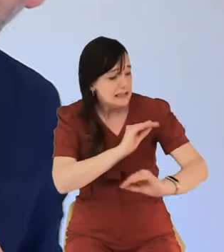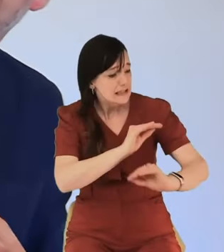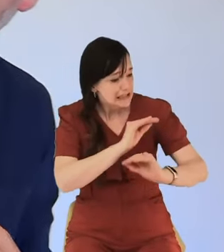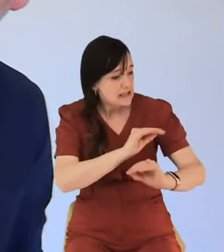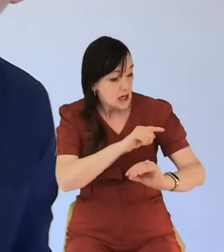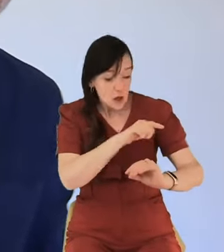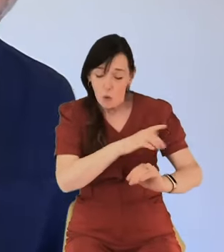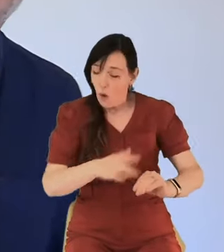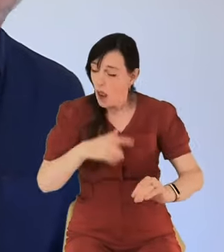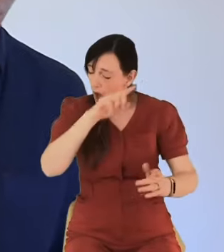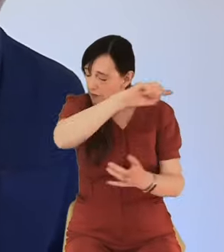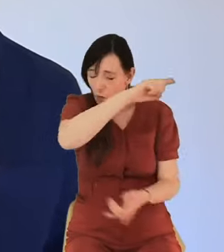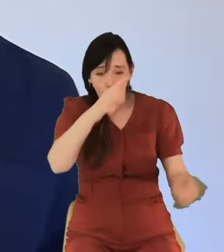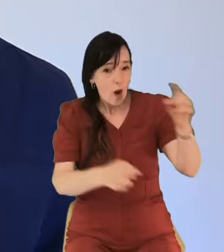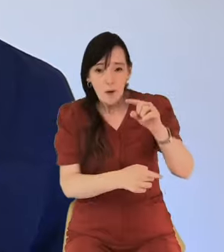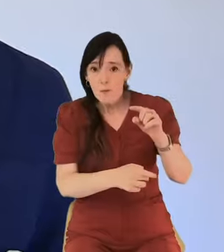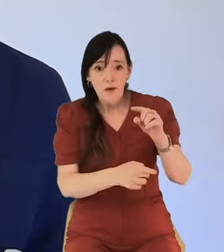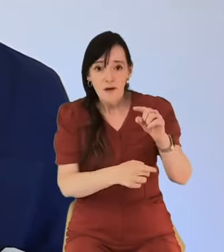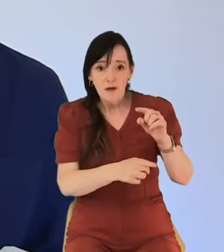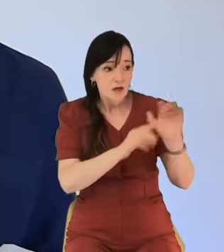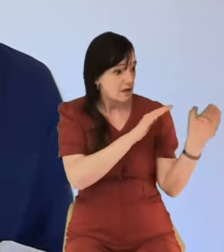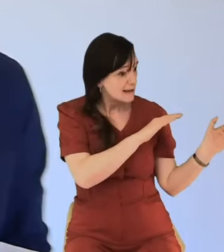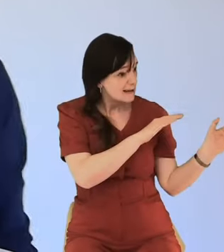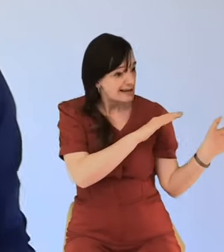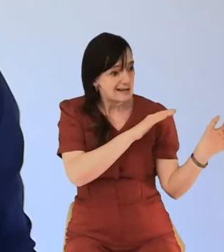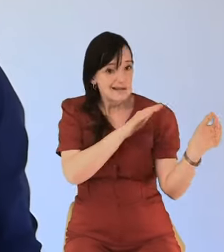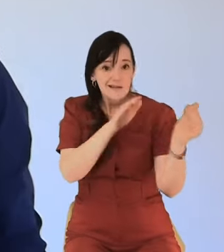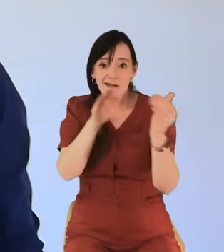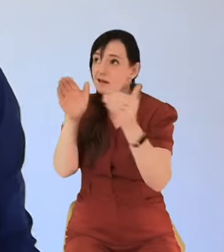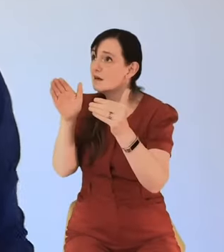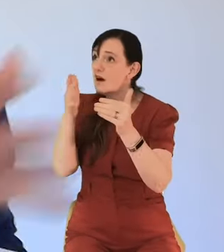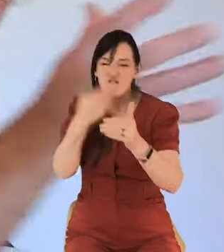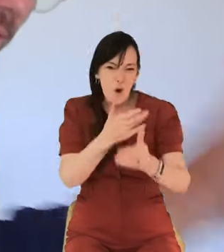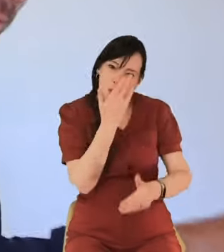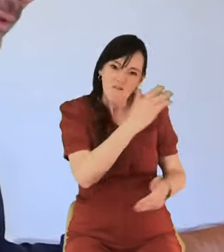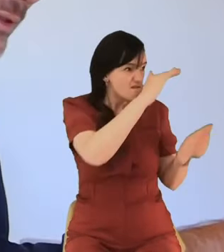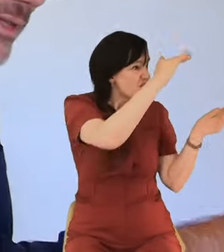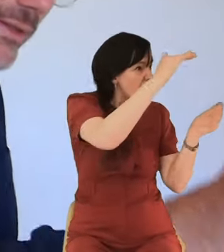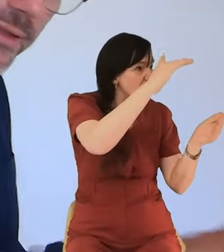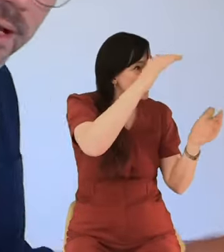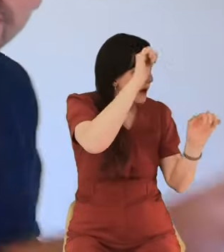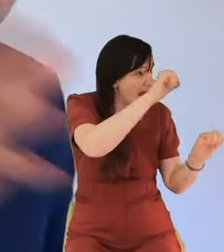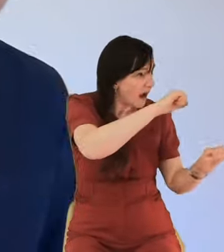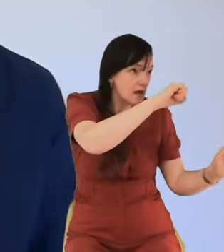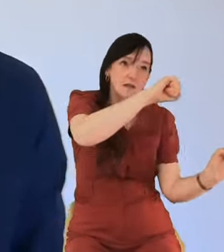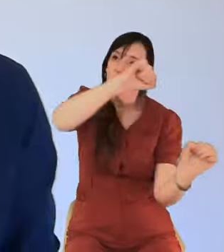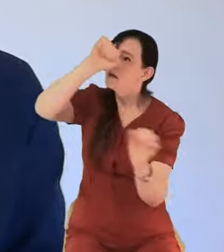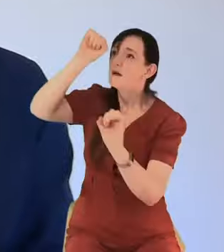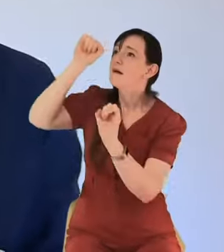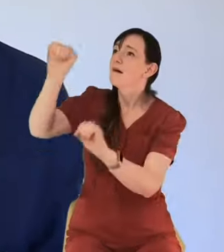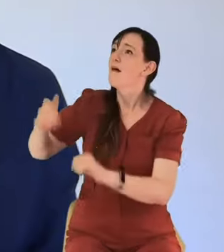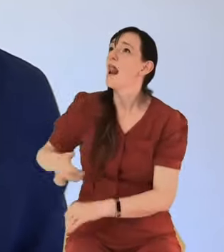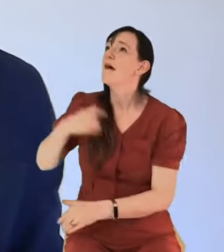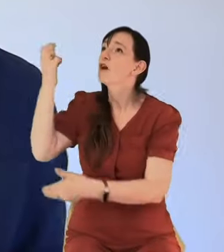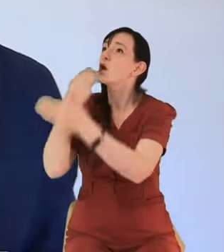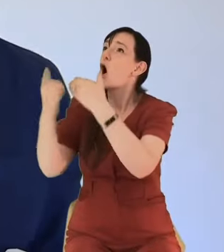gospel turned your lives around? You turned from idols to serve the living God,